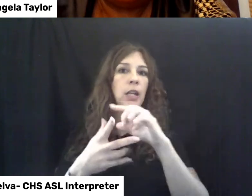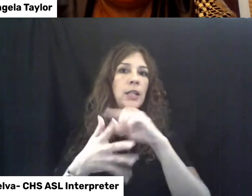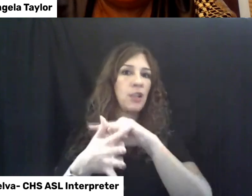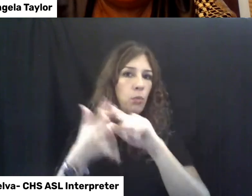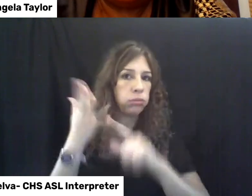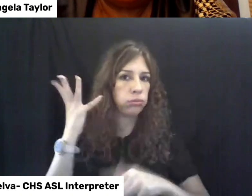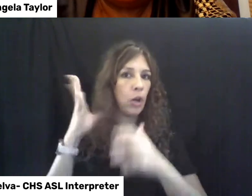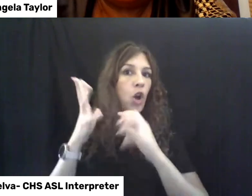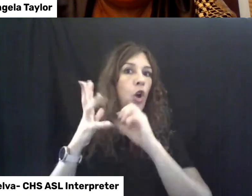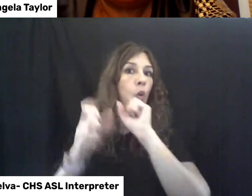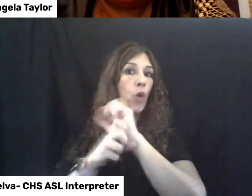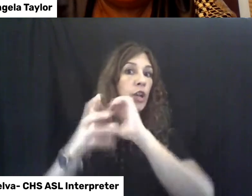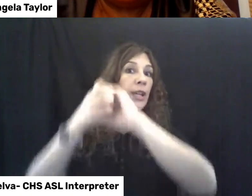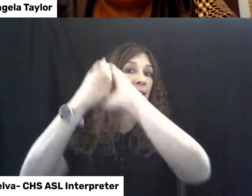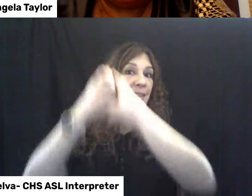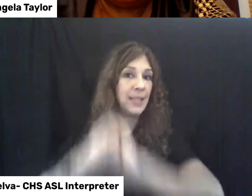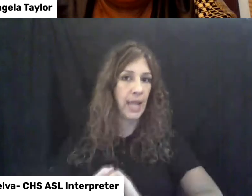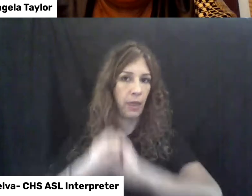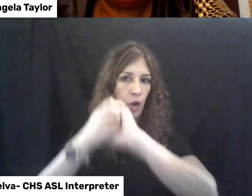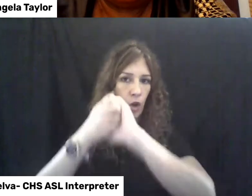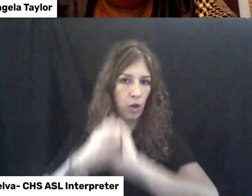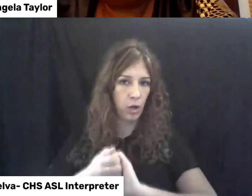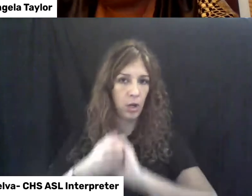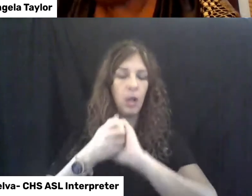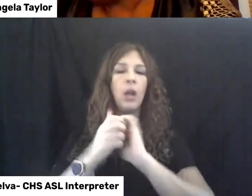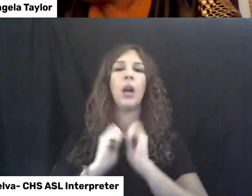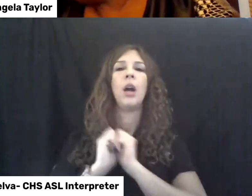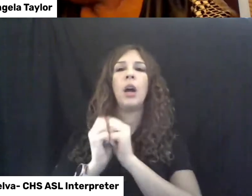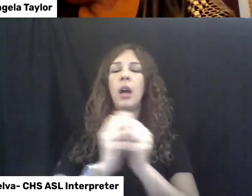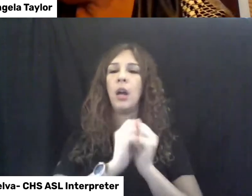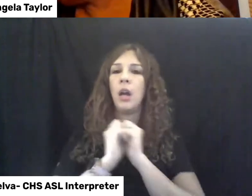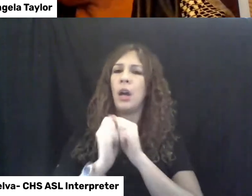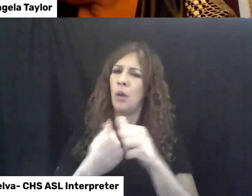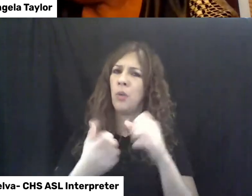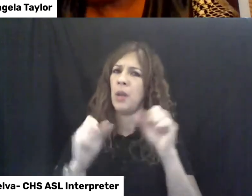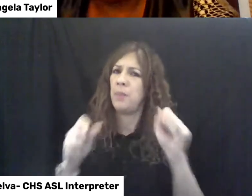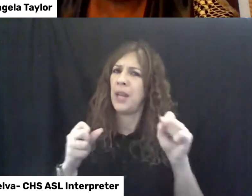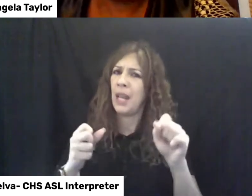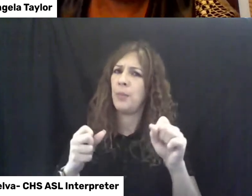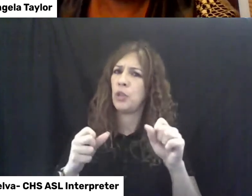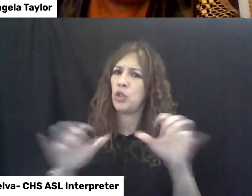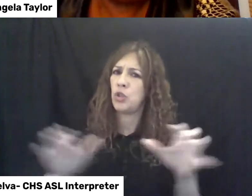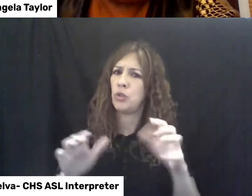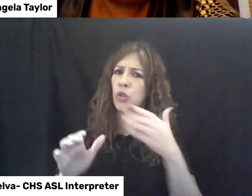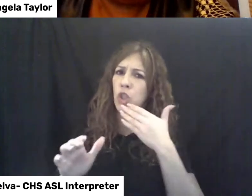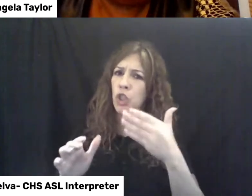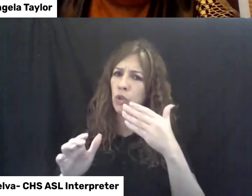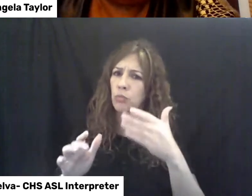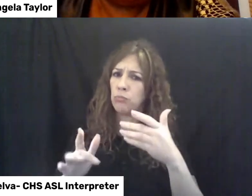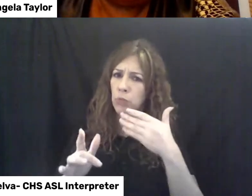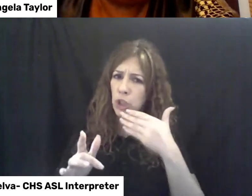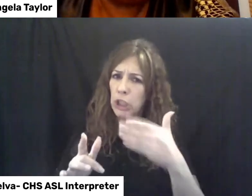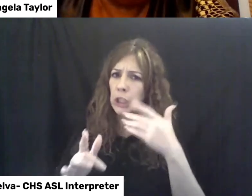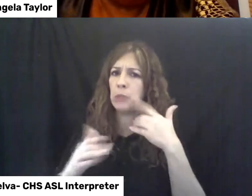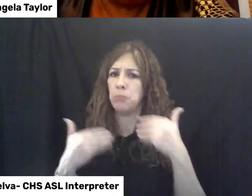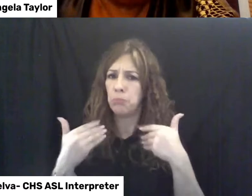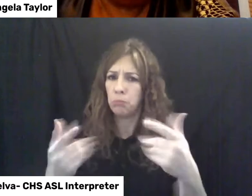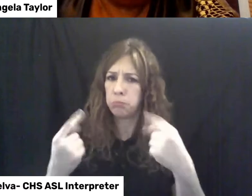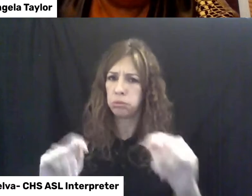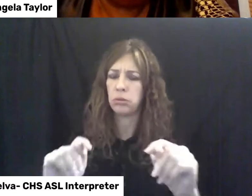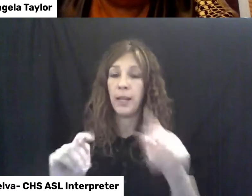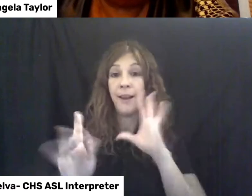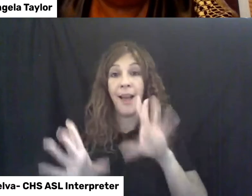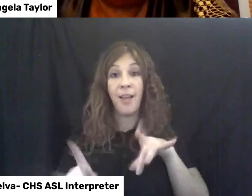together, we've been able to make huge strides in just like the ease of registering markets now,